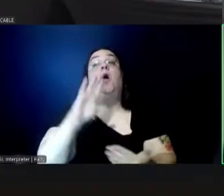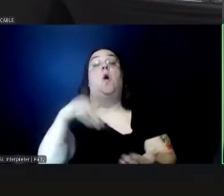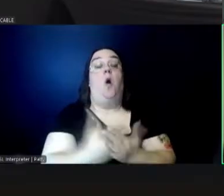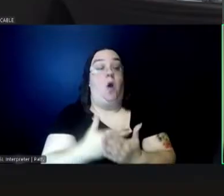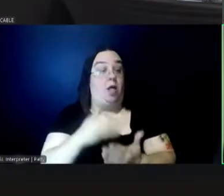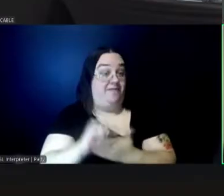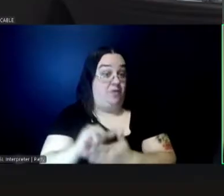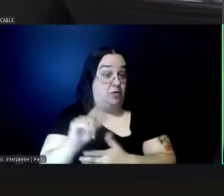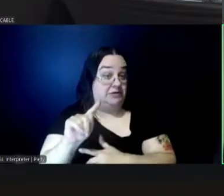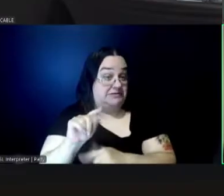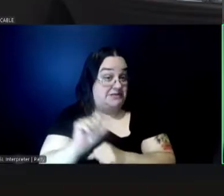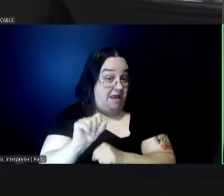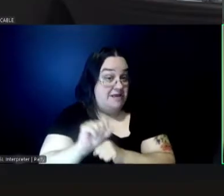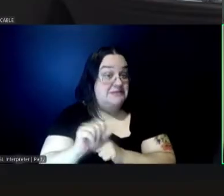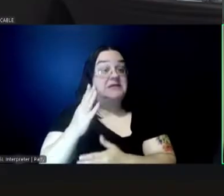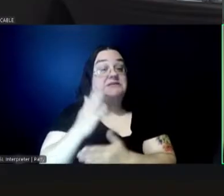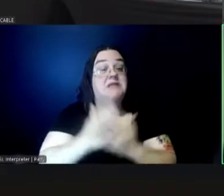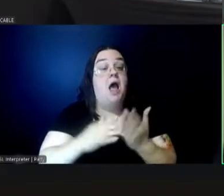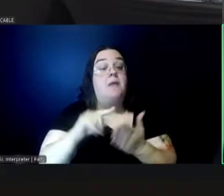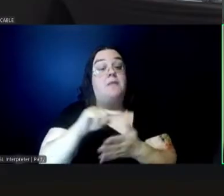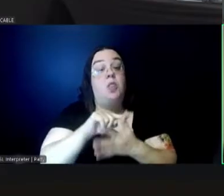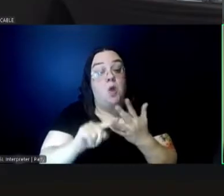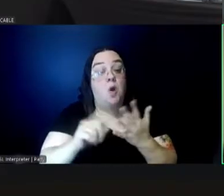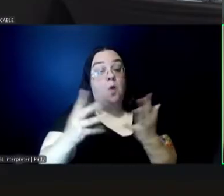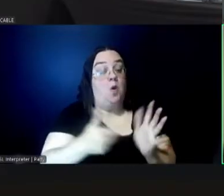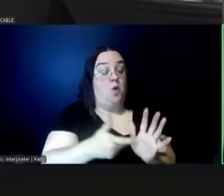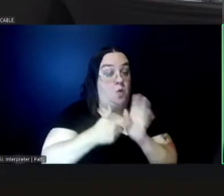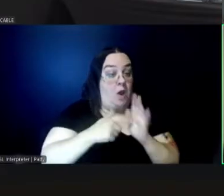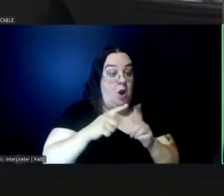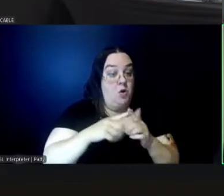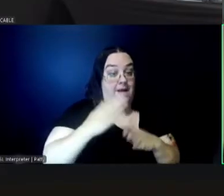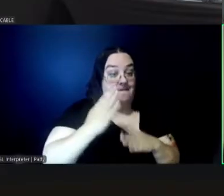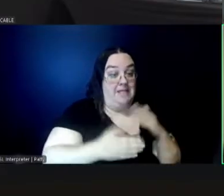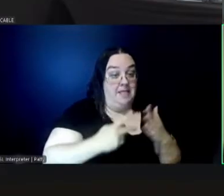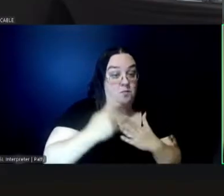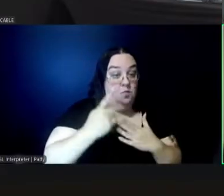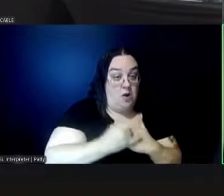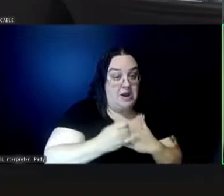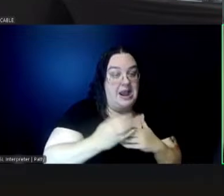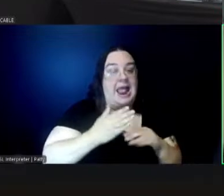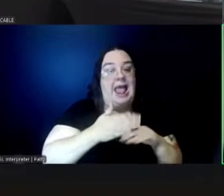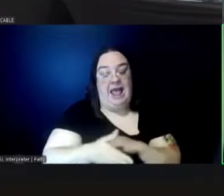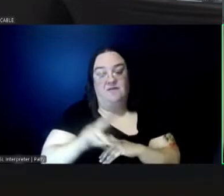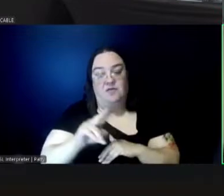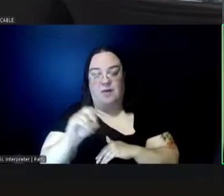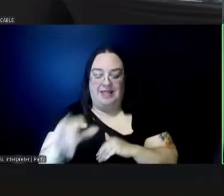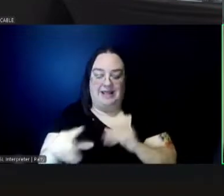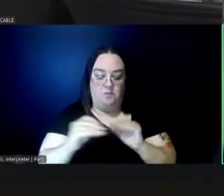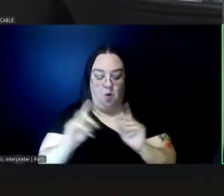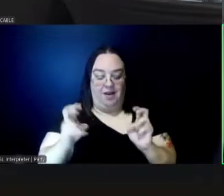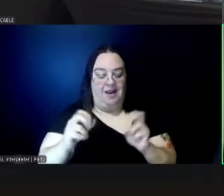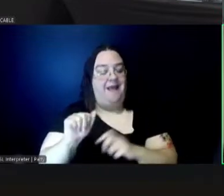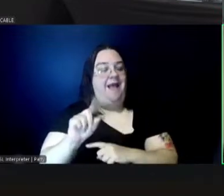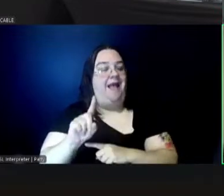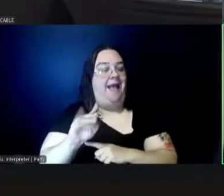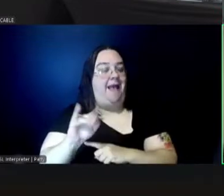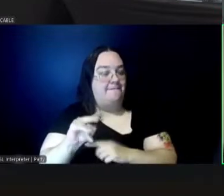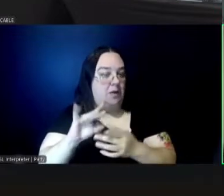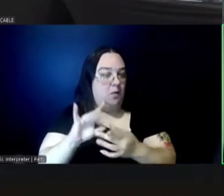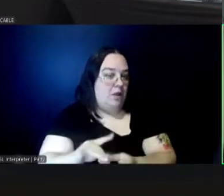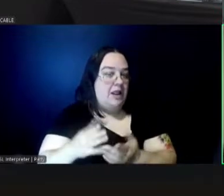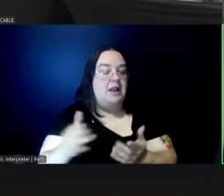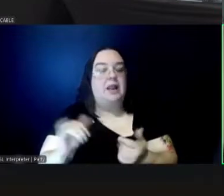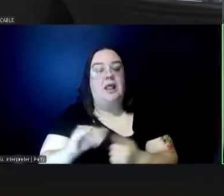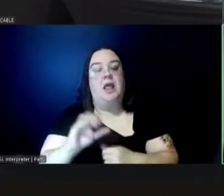tasks that are required for project completion after UNO are administrative in nature, and it's things like